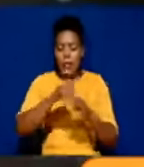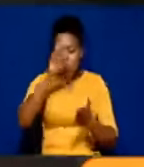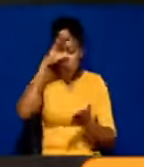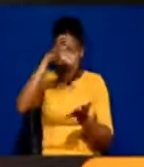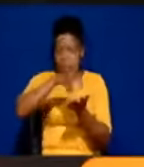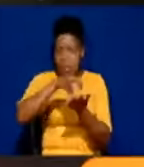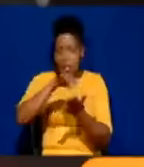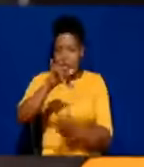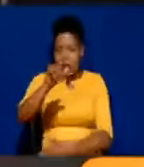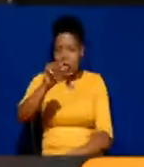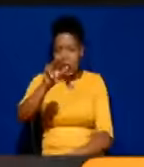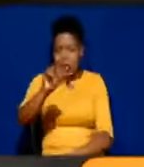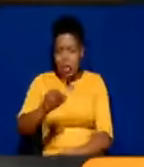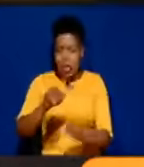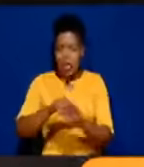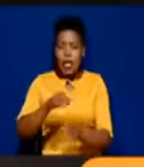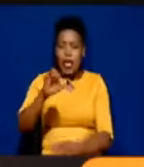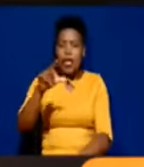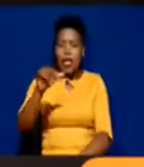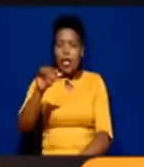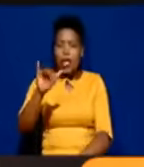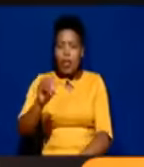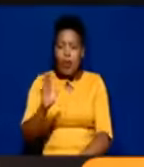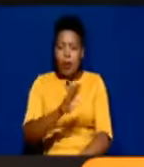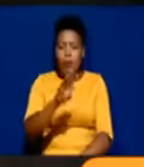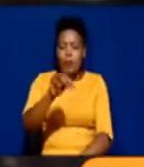Police Station, Elgeyo Marakwet County.